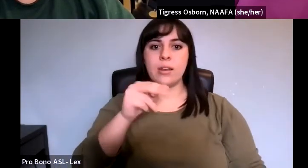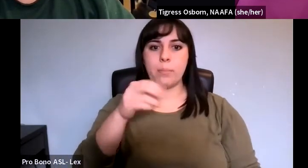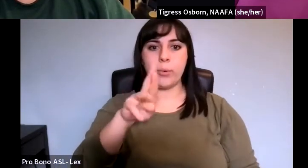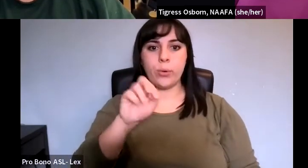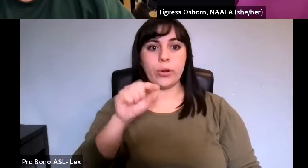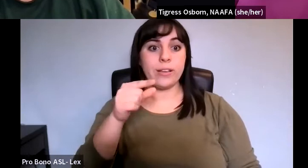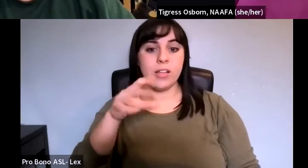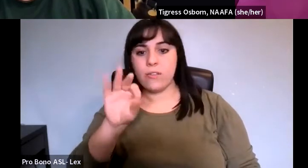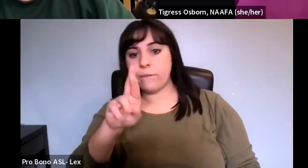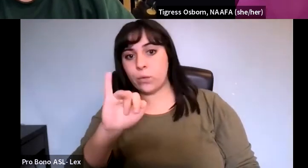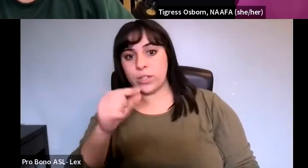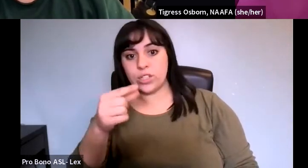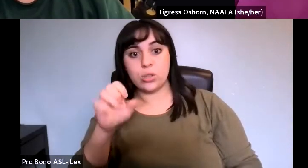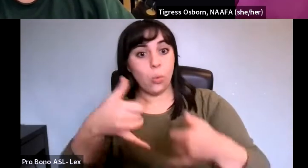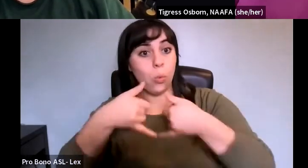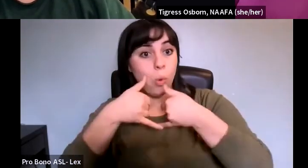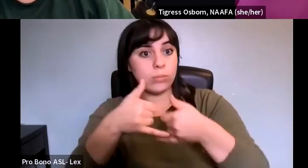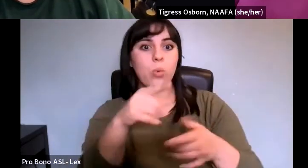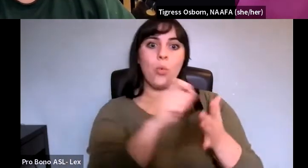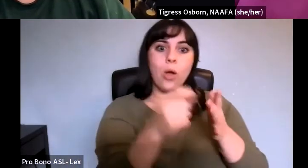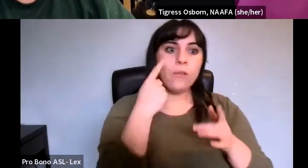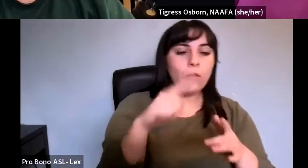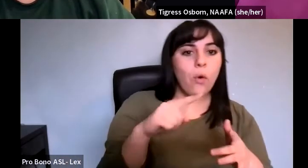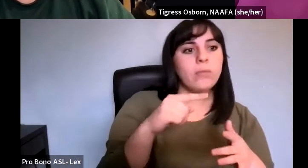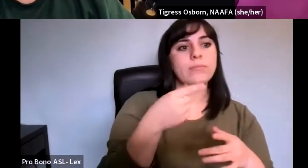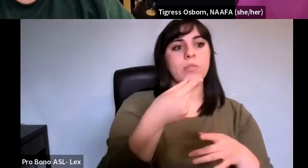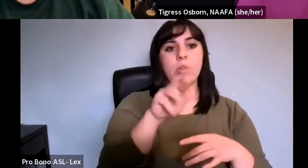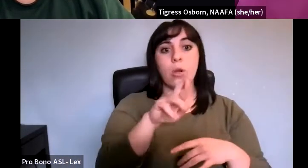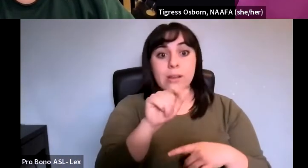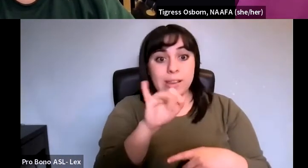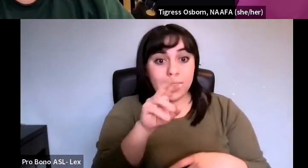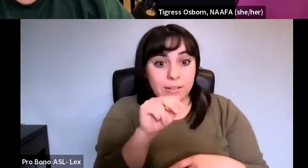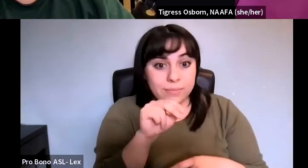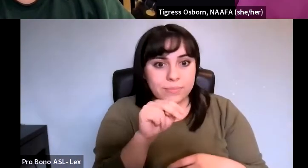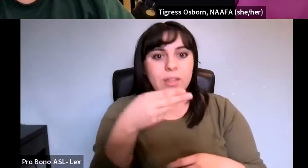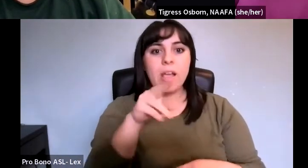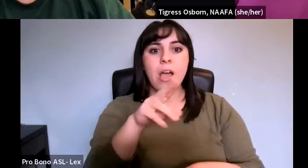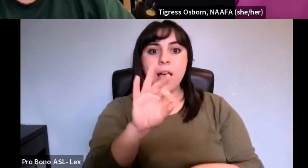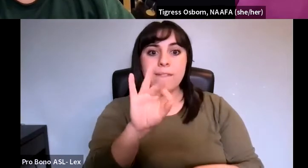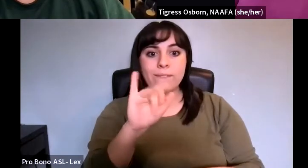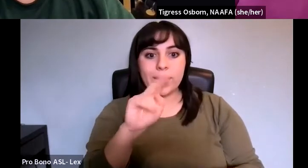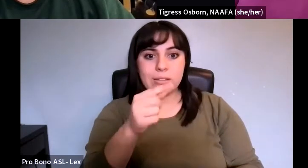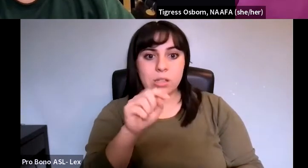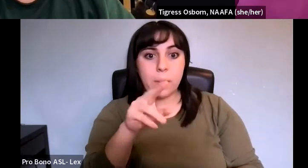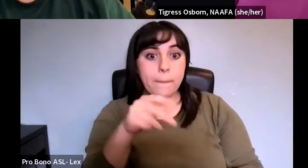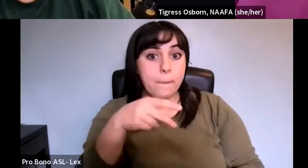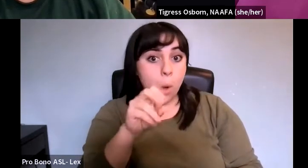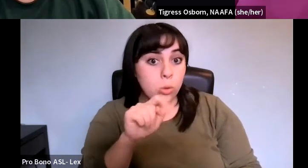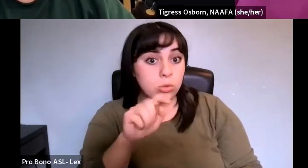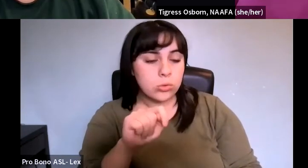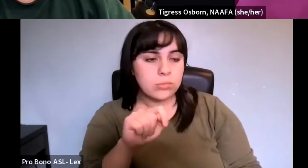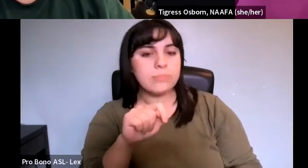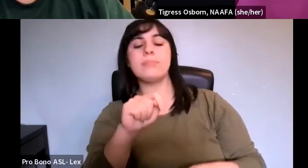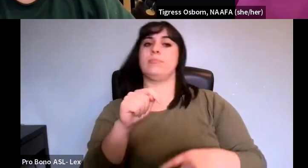2015. She has written for The Guardian, Huffington Post, and Metro, sold out venues across the UK and Europe,